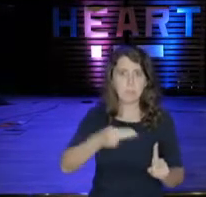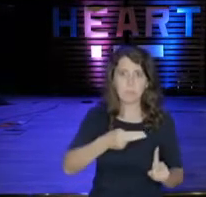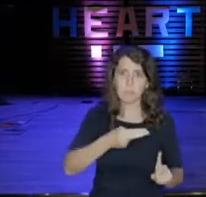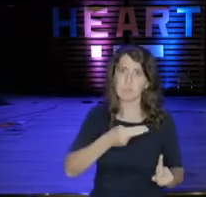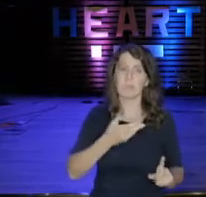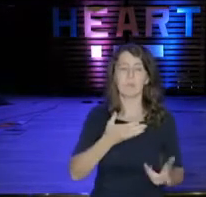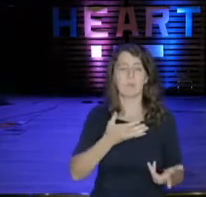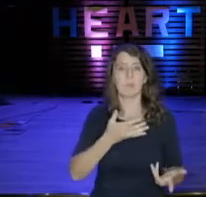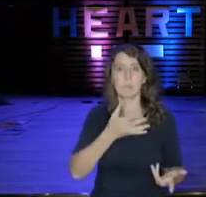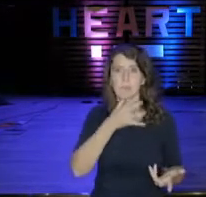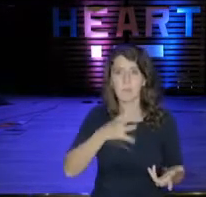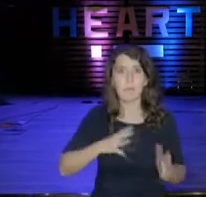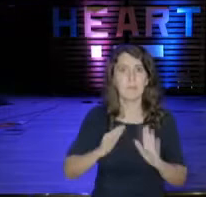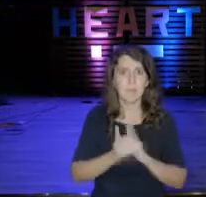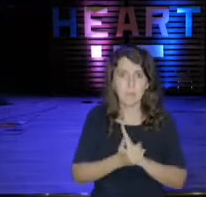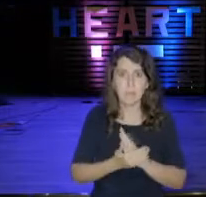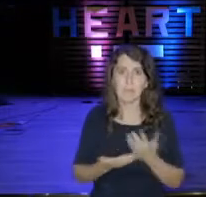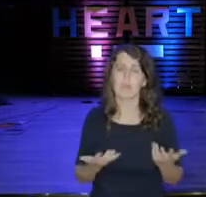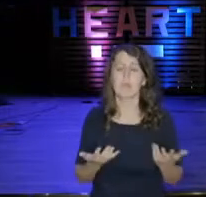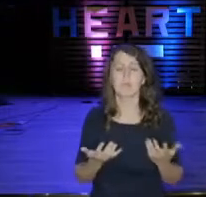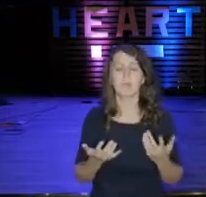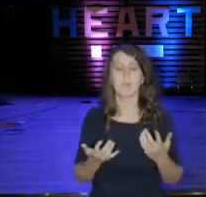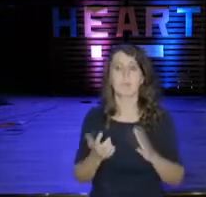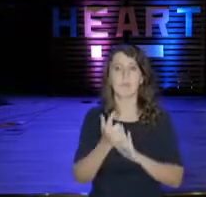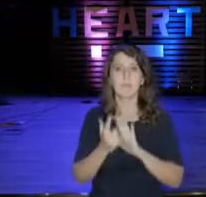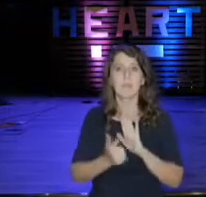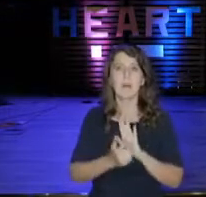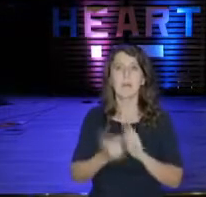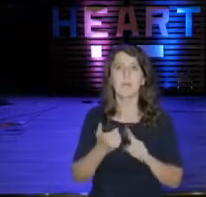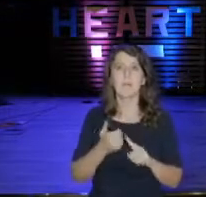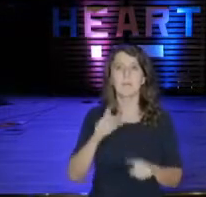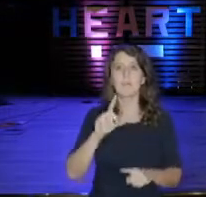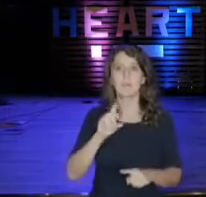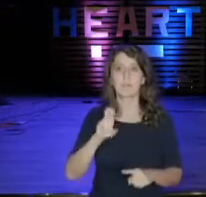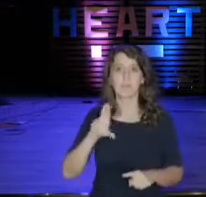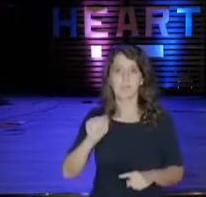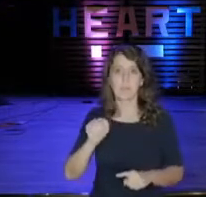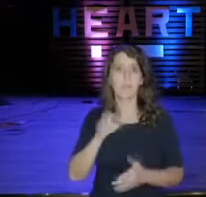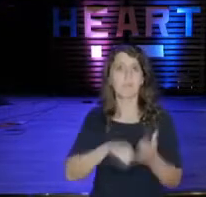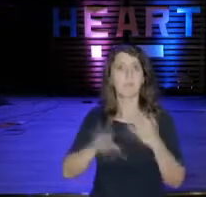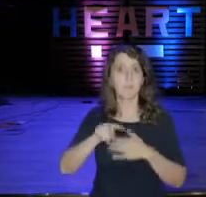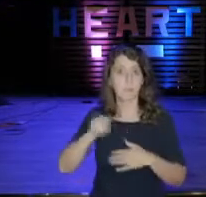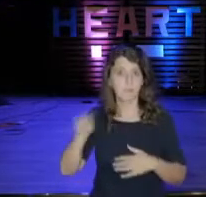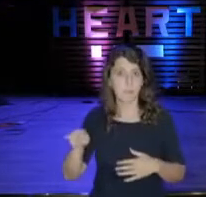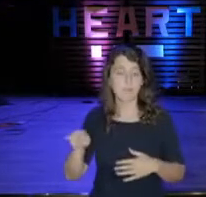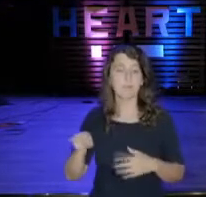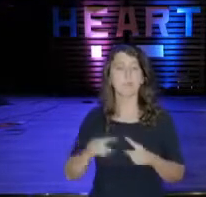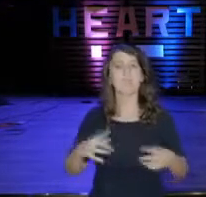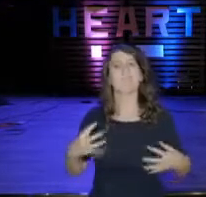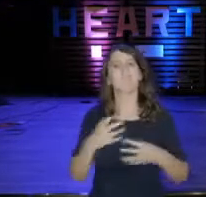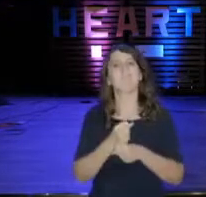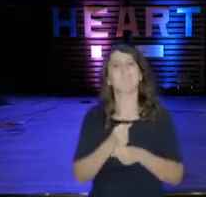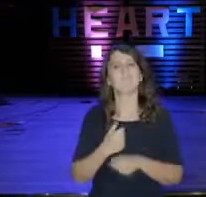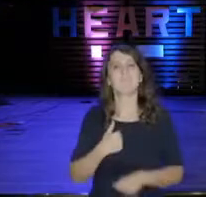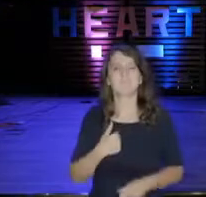on her husband. The law is found in Deuteronomy 22. You can look at that, but I'll tell you basically what it says. Is that it says that